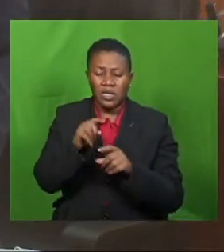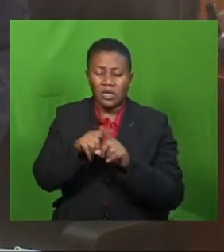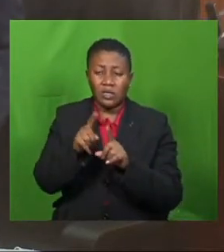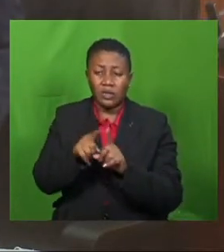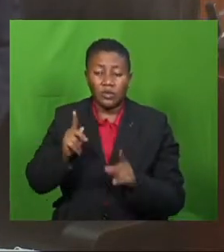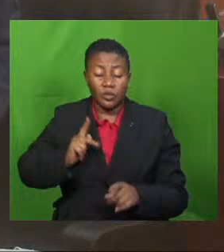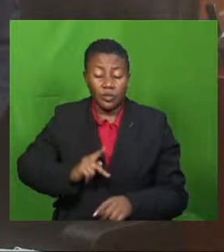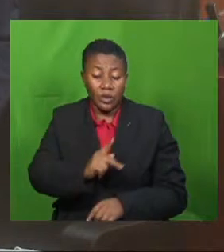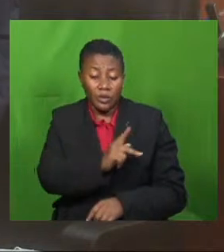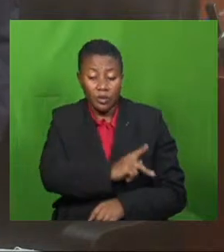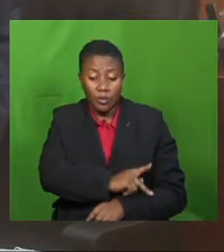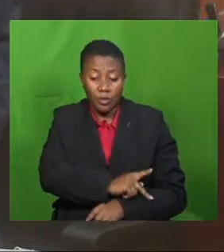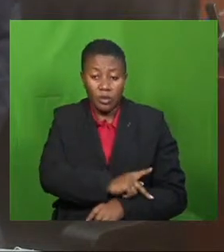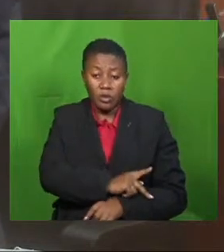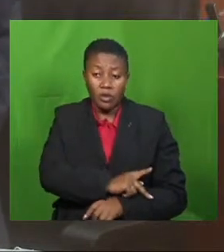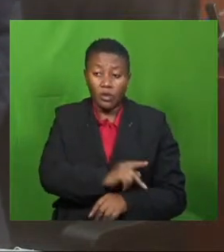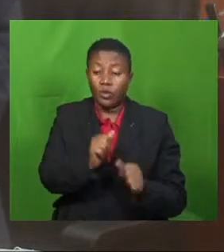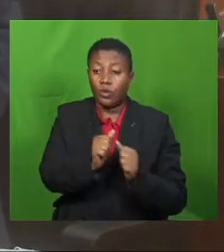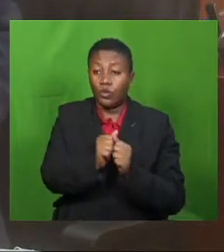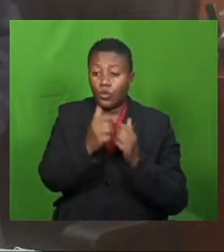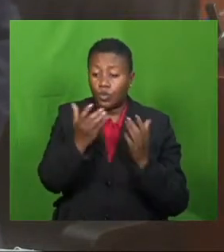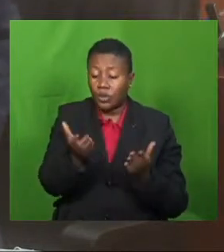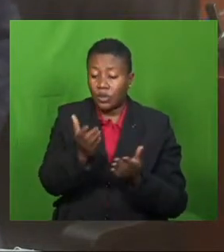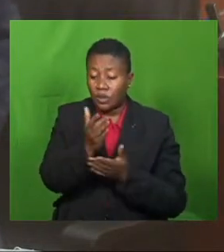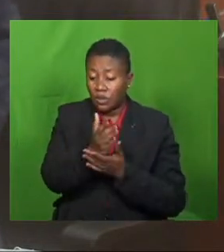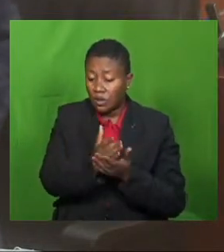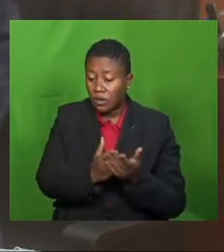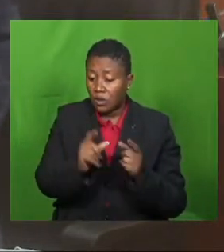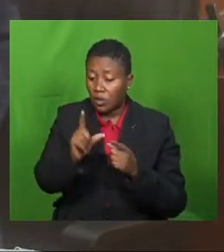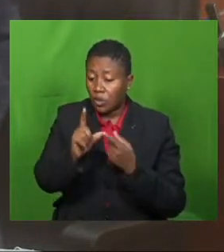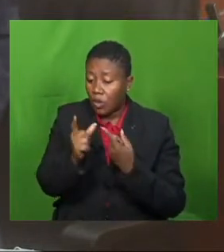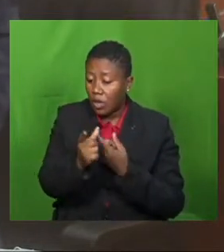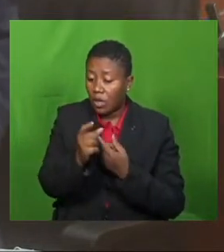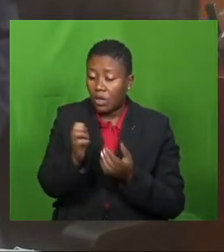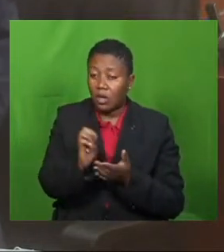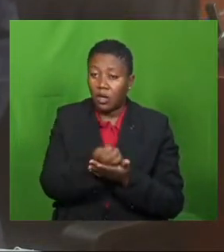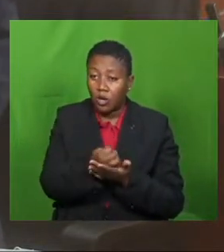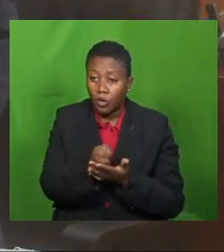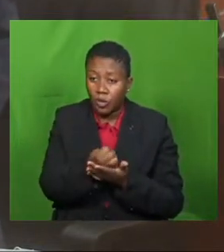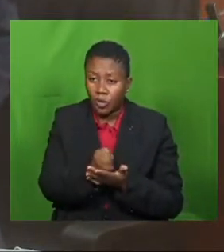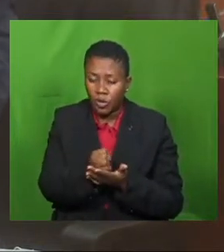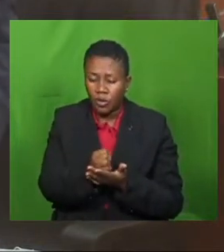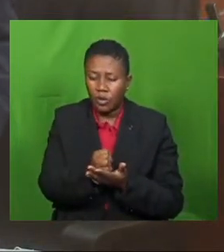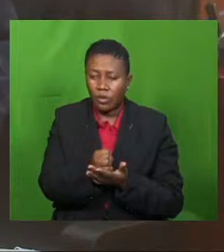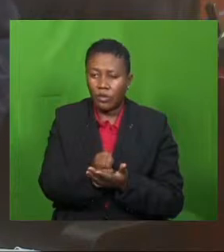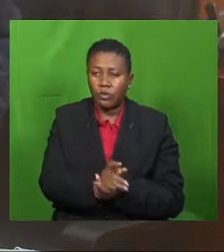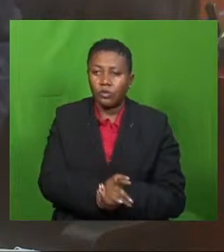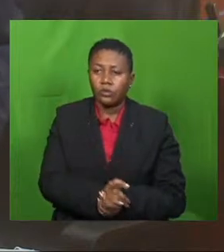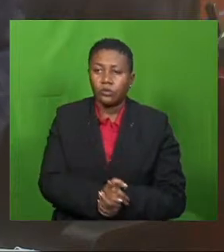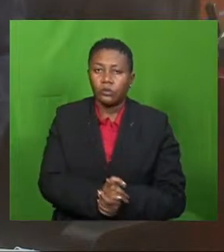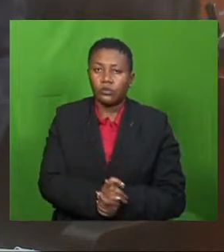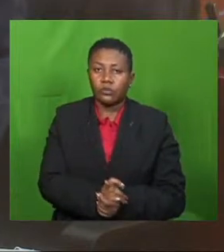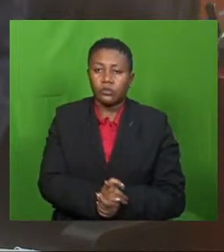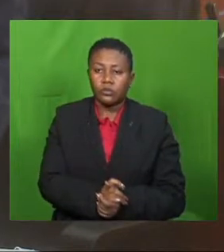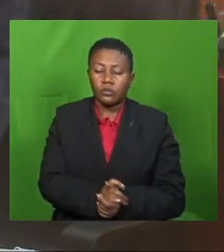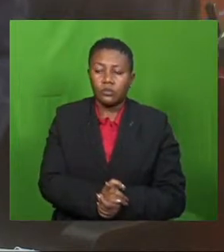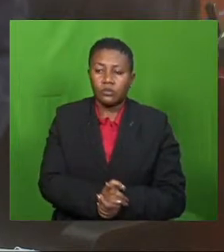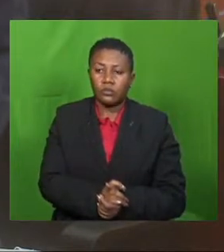since without such anchors, some local economies may be swallowed up completely and